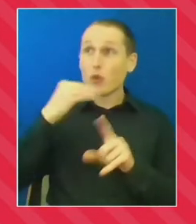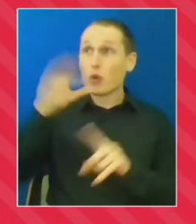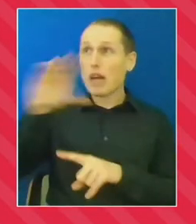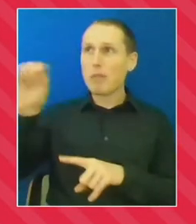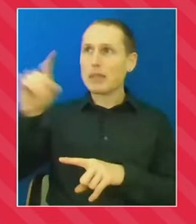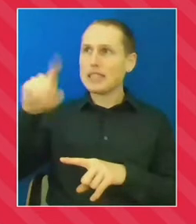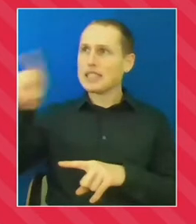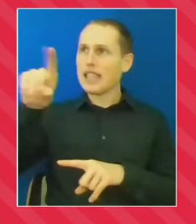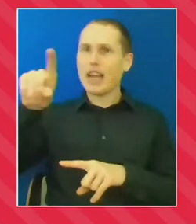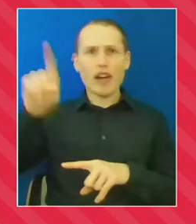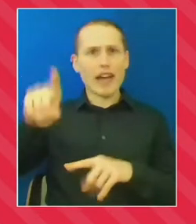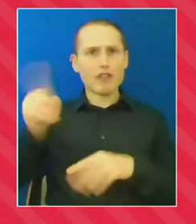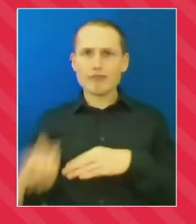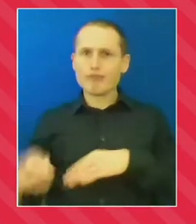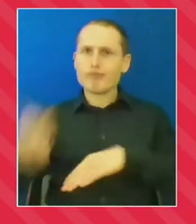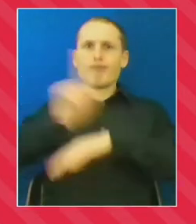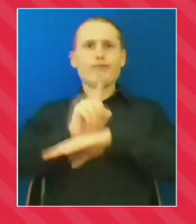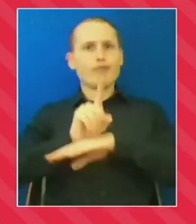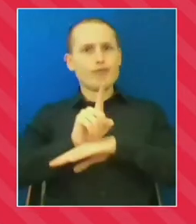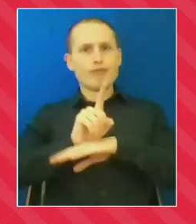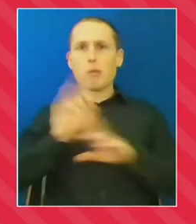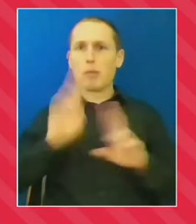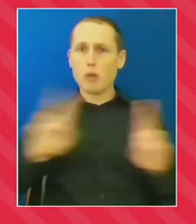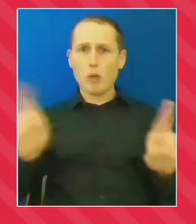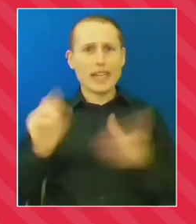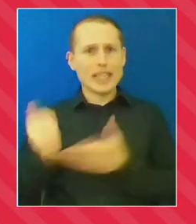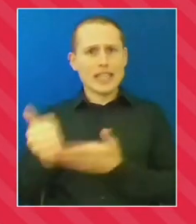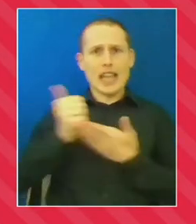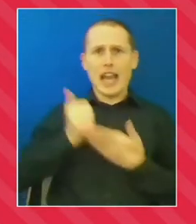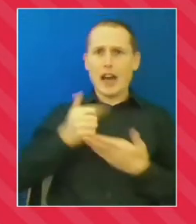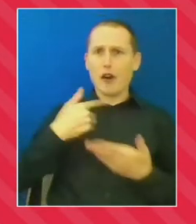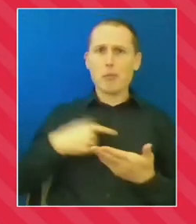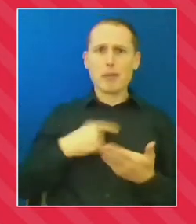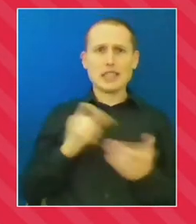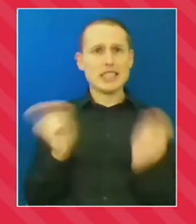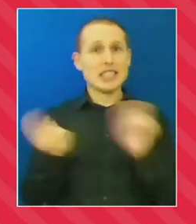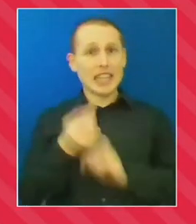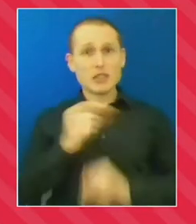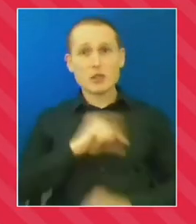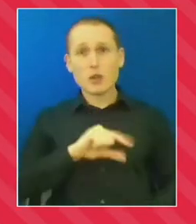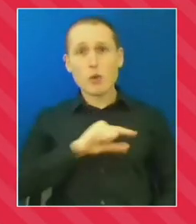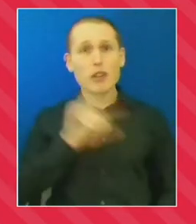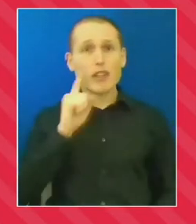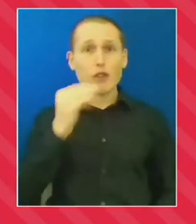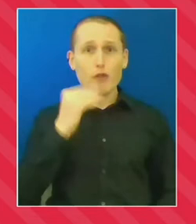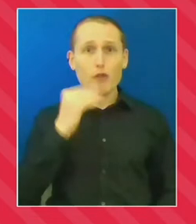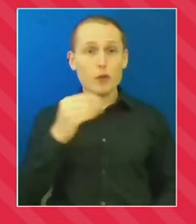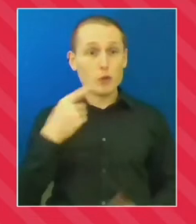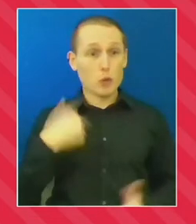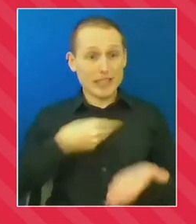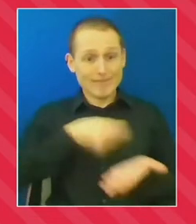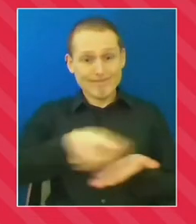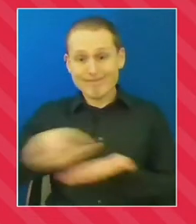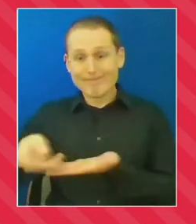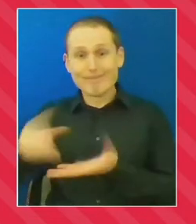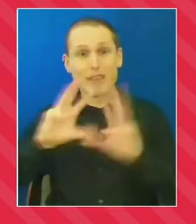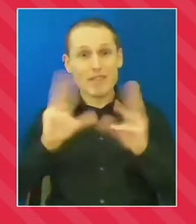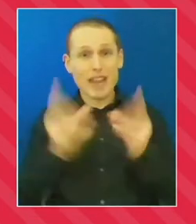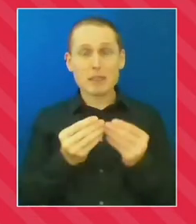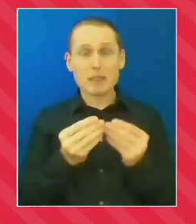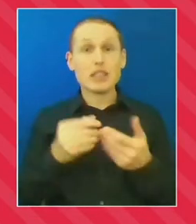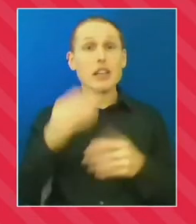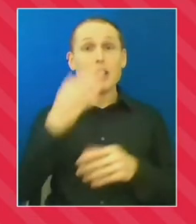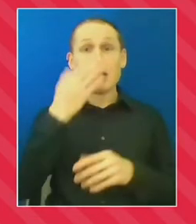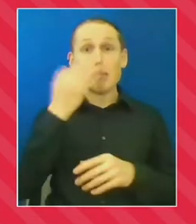Yeah. And to help us work to change the quality of food that families are eating, because they will buy